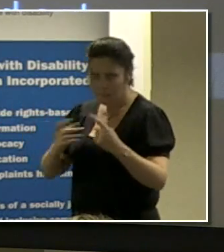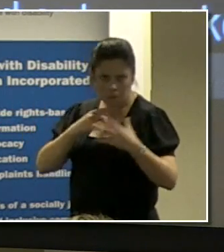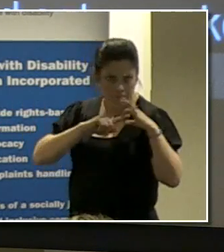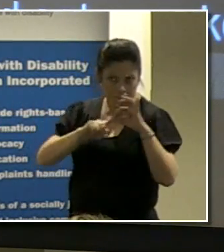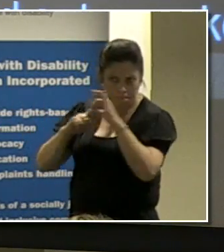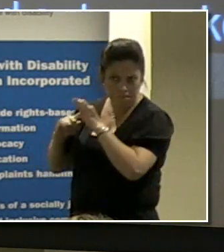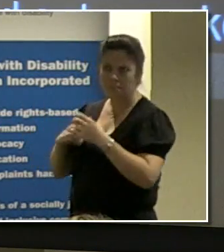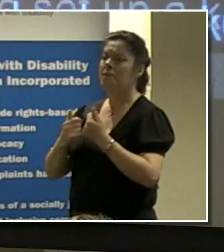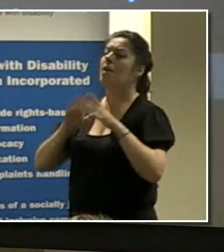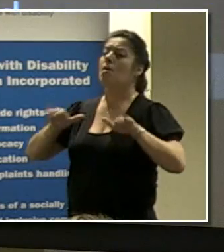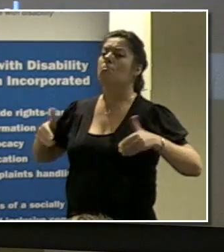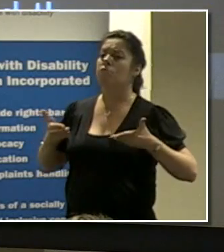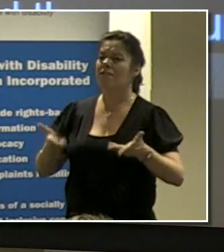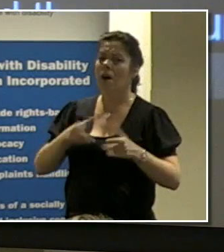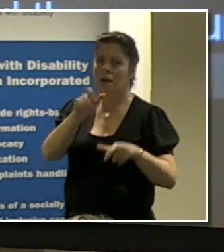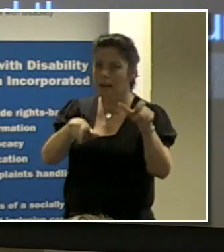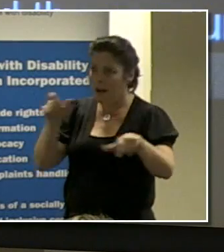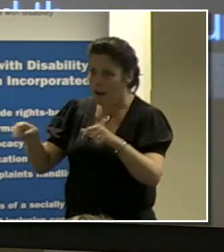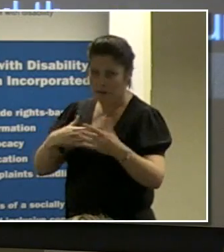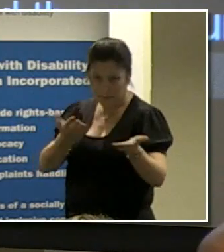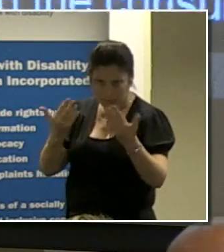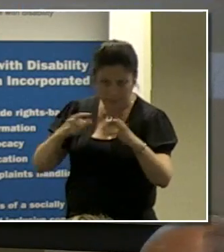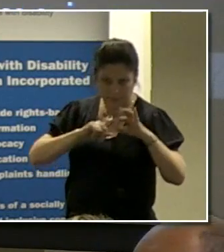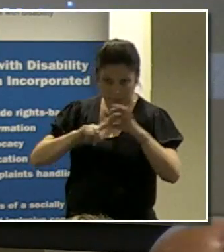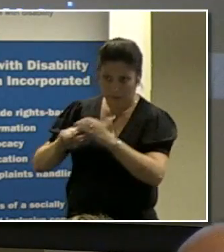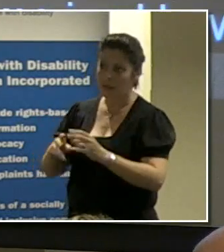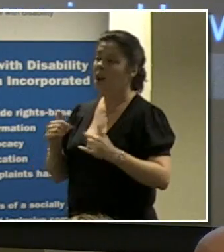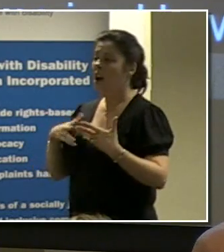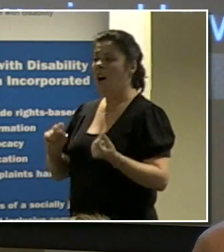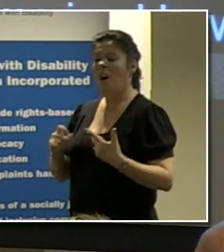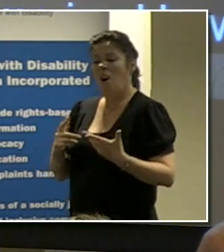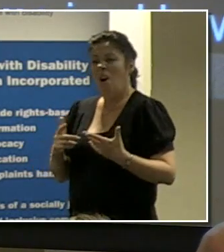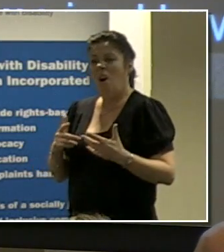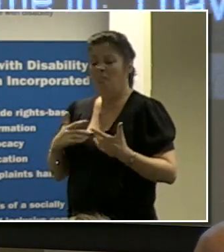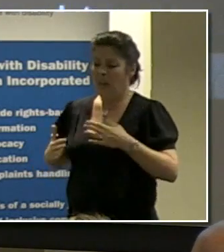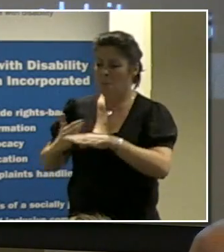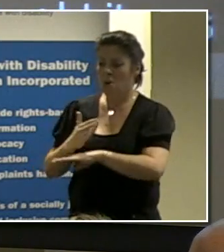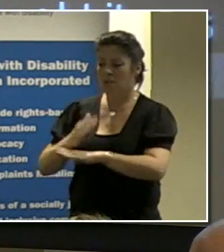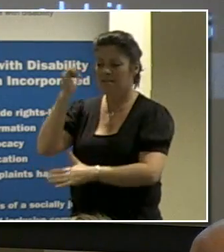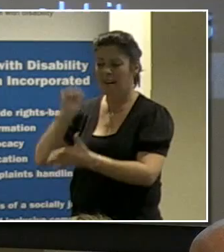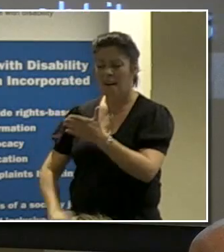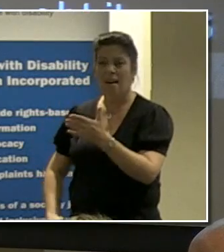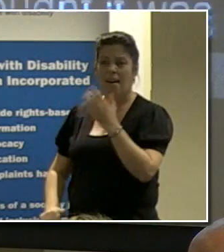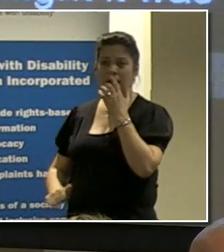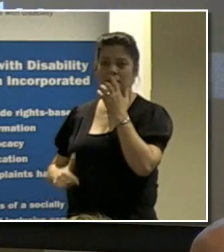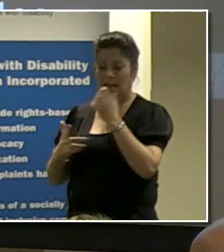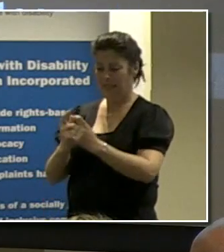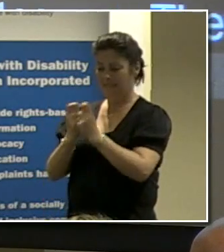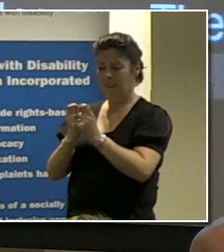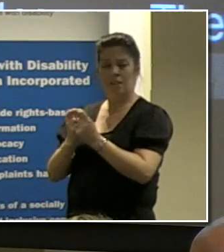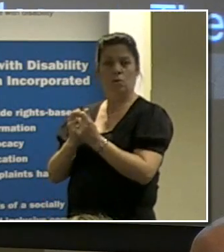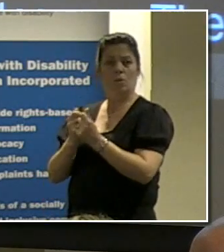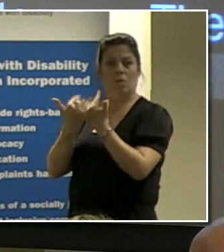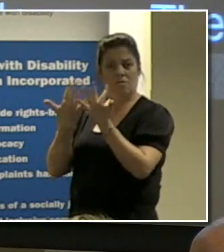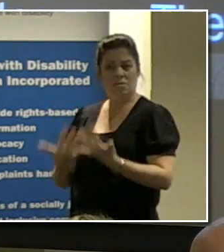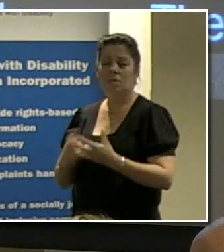in. And I'll have to say, I thought it was a disappointing outcome of that. They did a lot of hard work, and so it was very valuable for us, but they